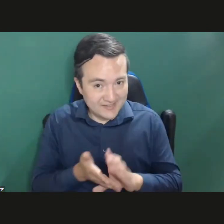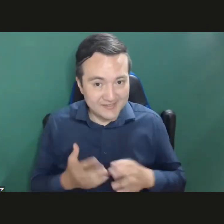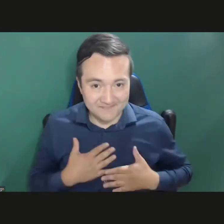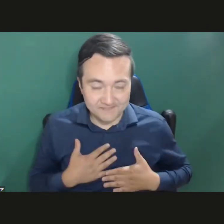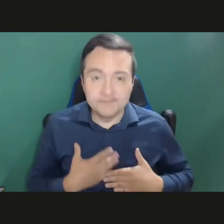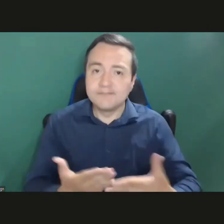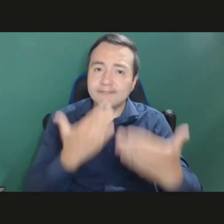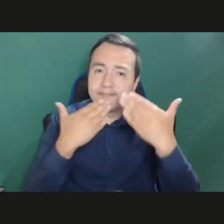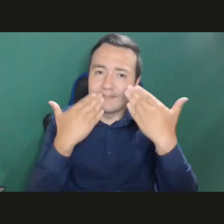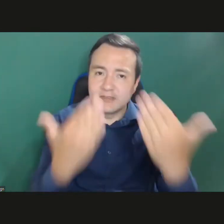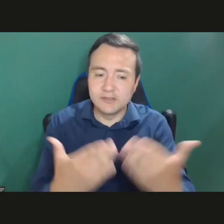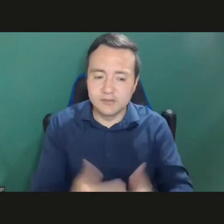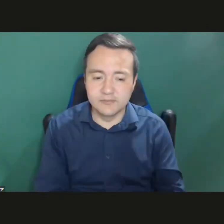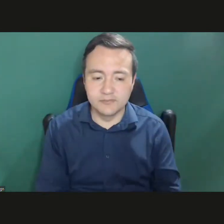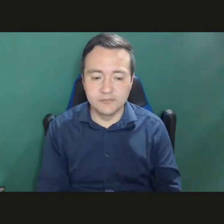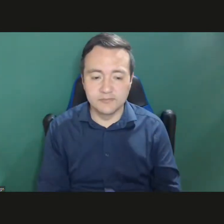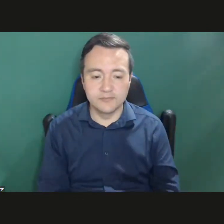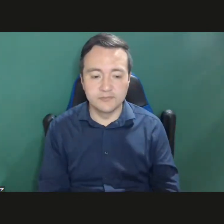very much.